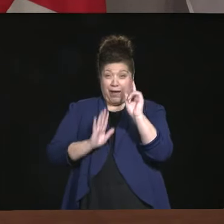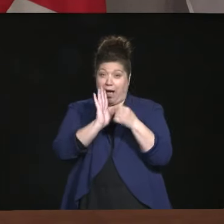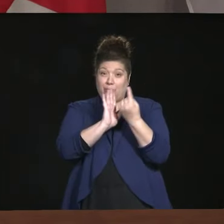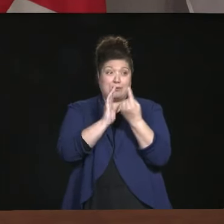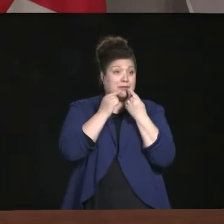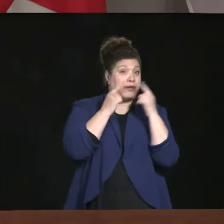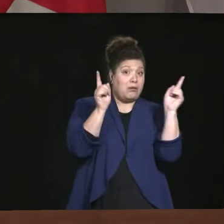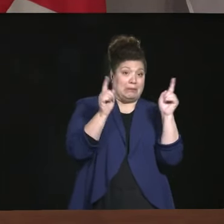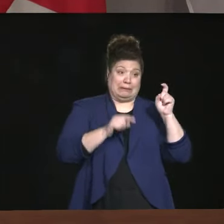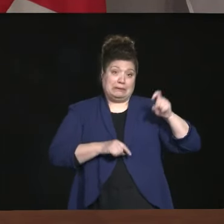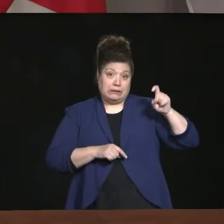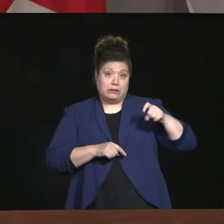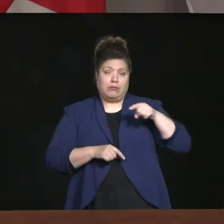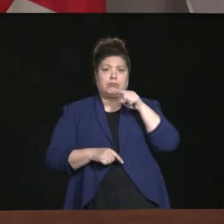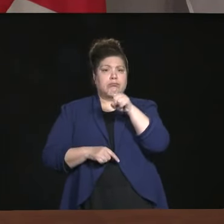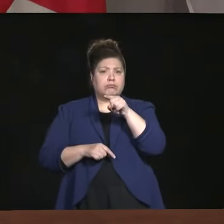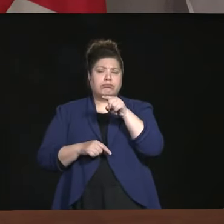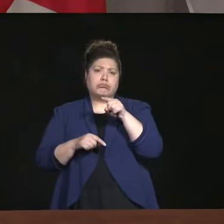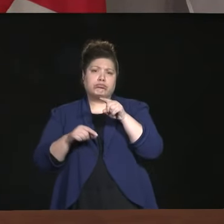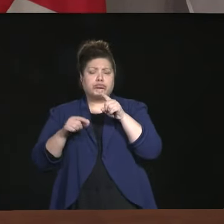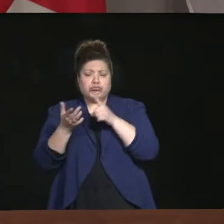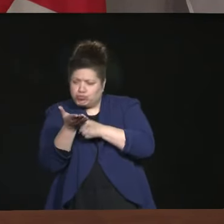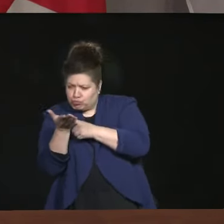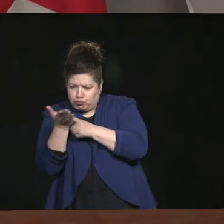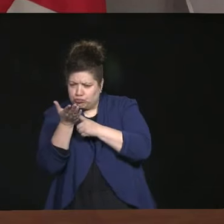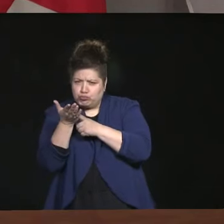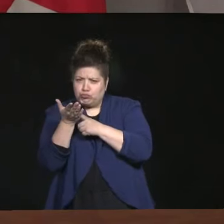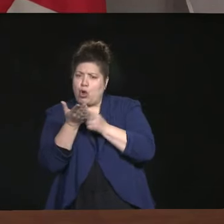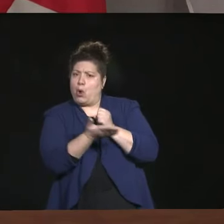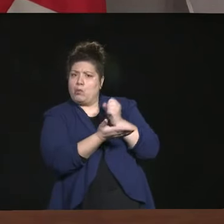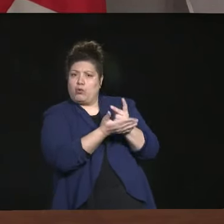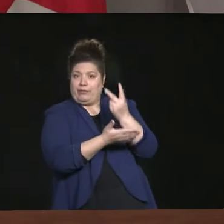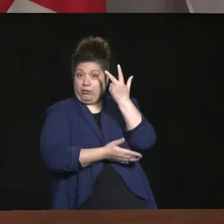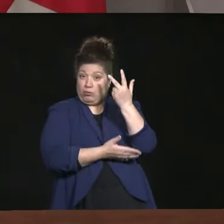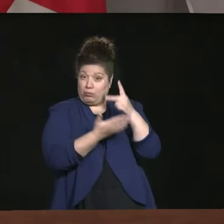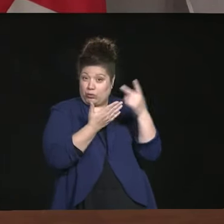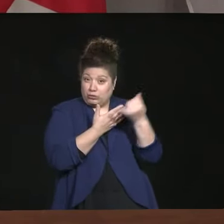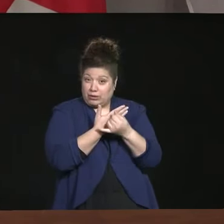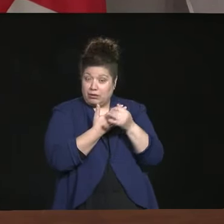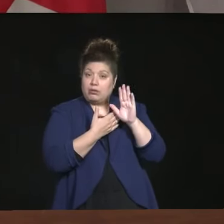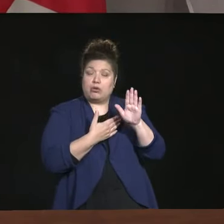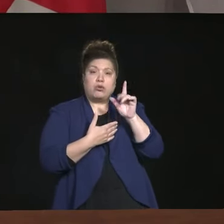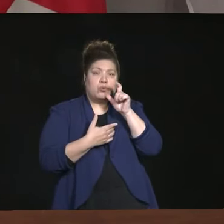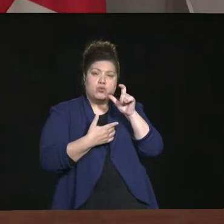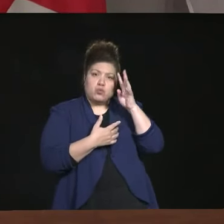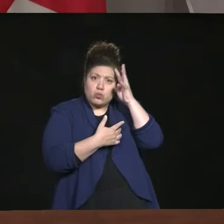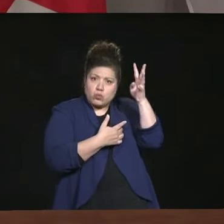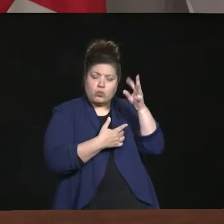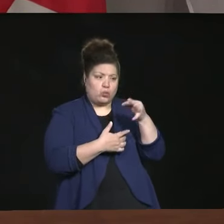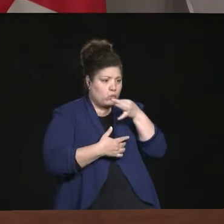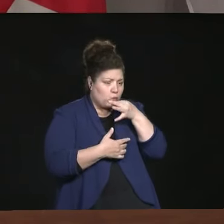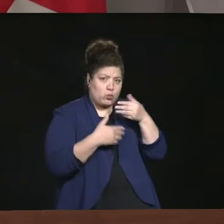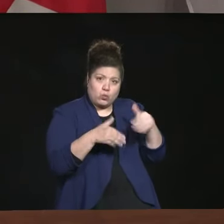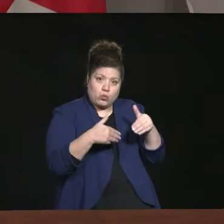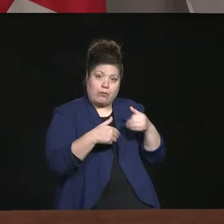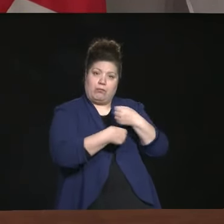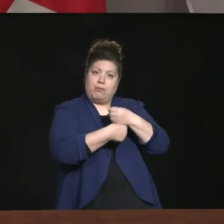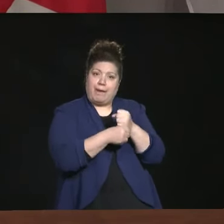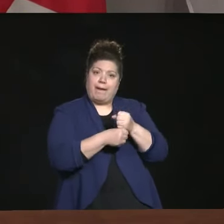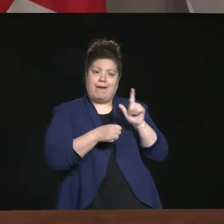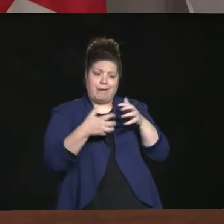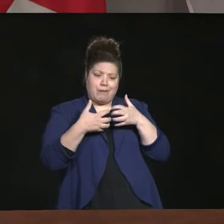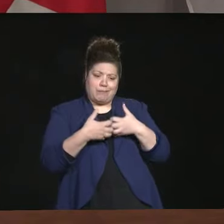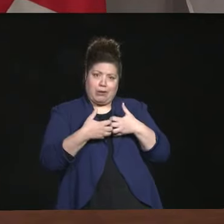conditionally approved 3 projects for innovative manufacturers to produce ventilators, testing kits, and face